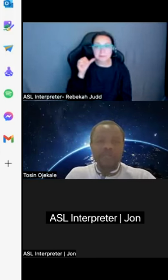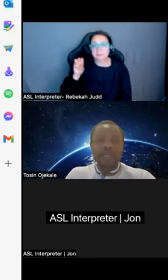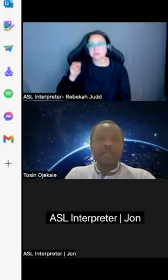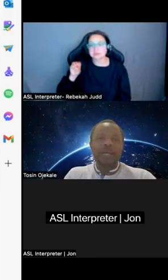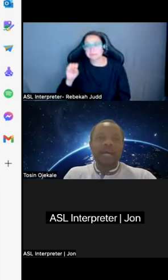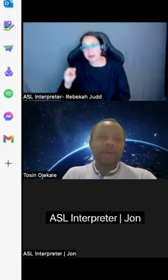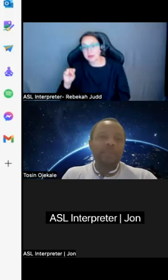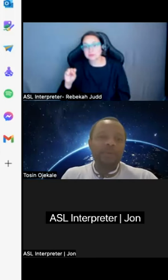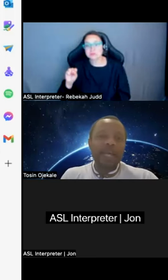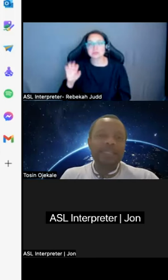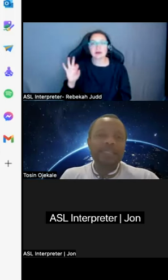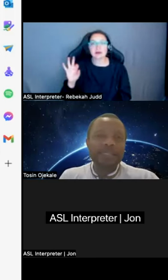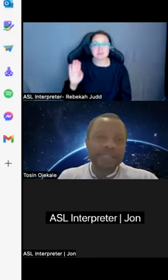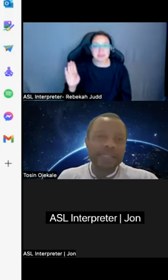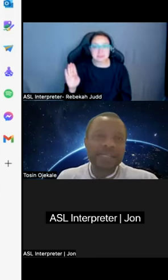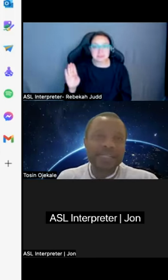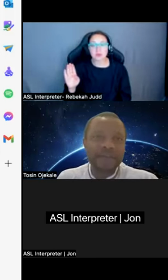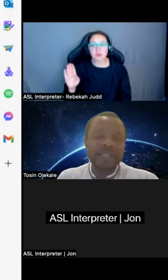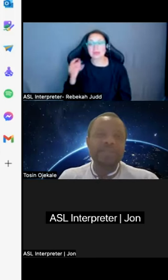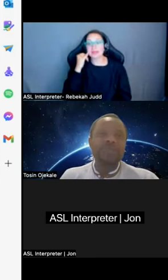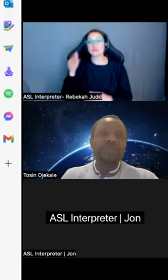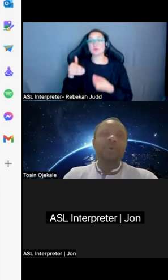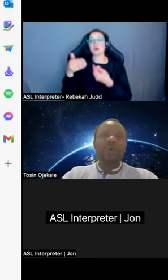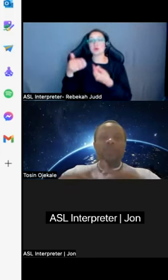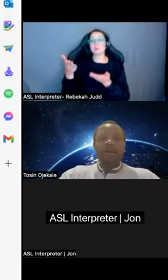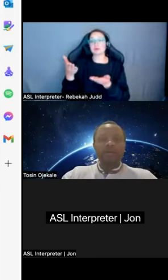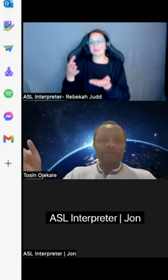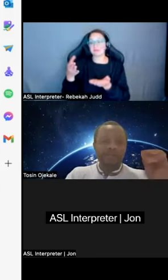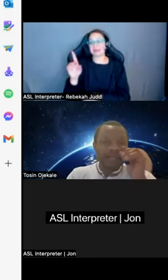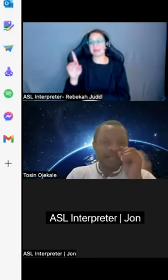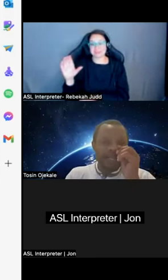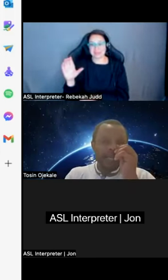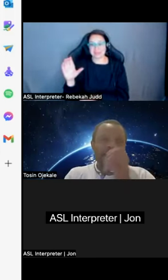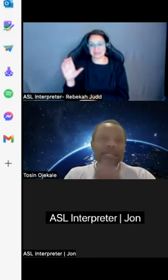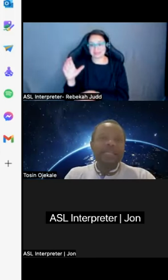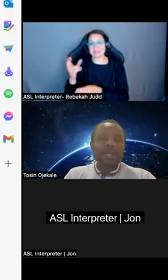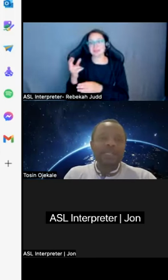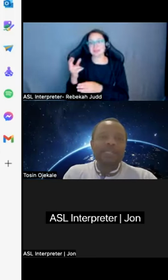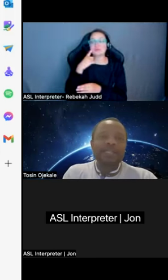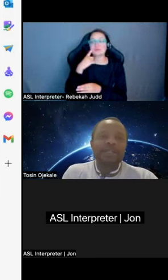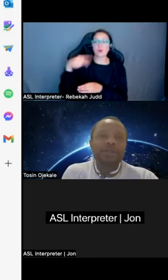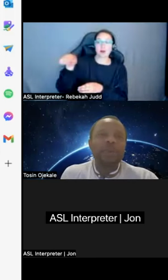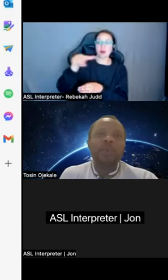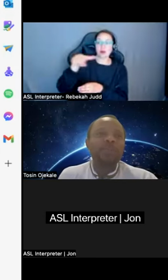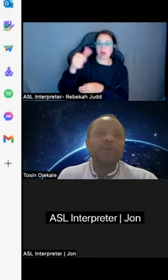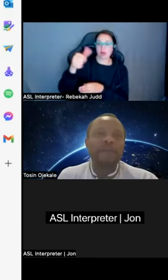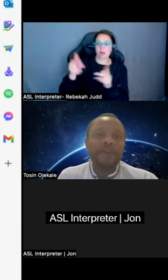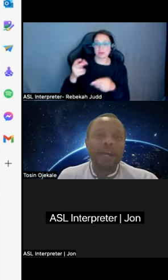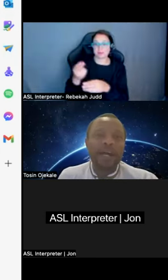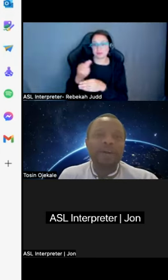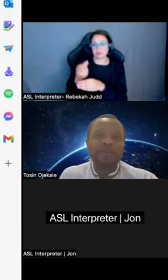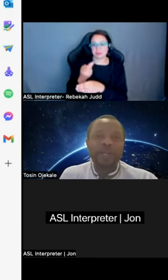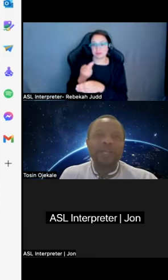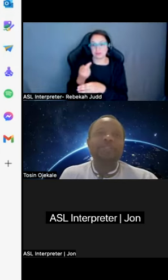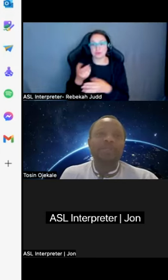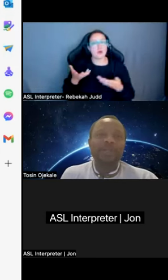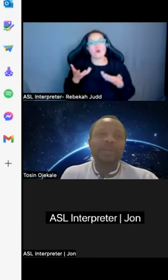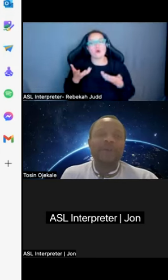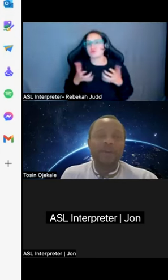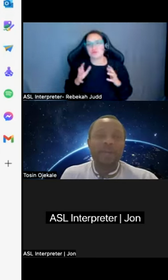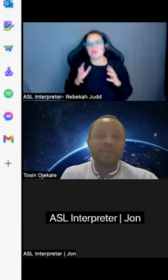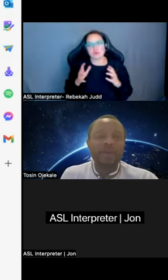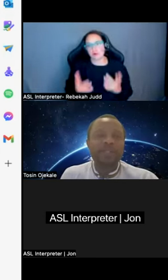of those, and you are providing data center services to other customers there, it means you don't want to have fire outbreak issue